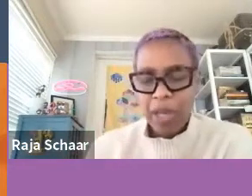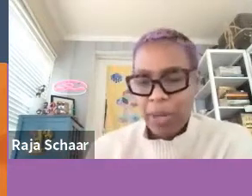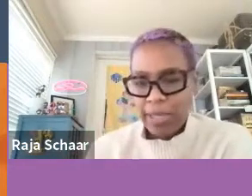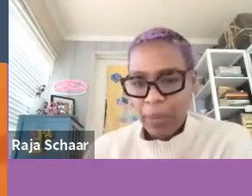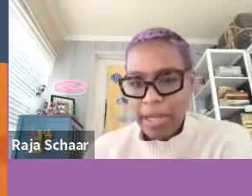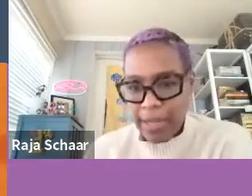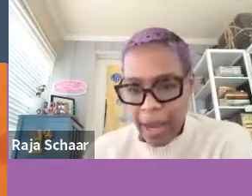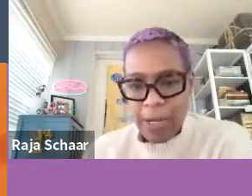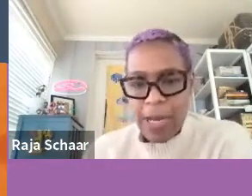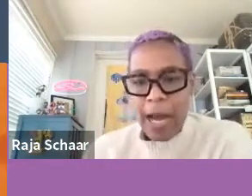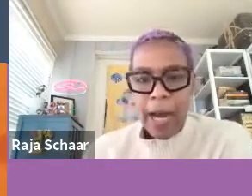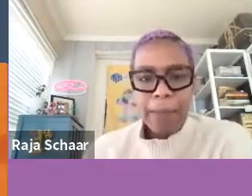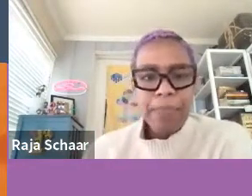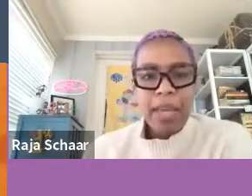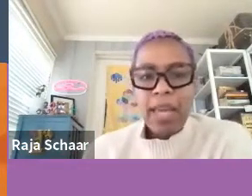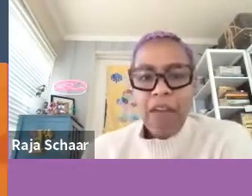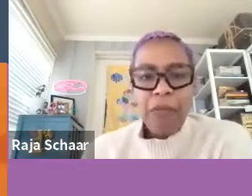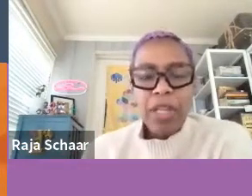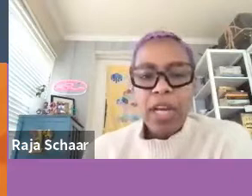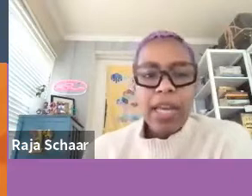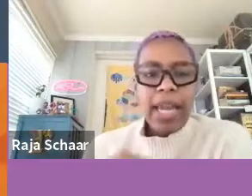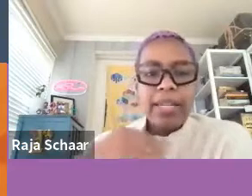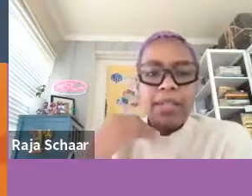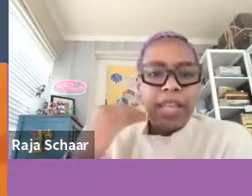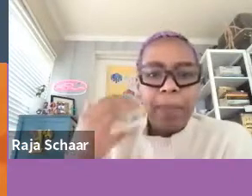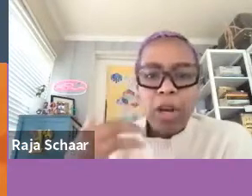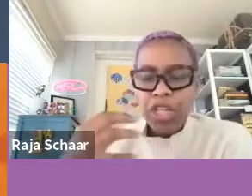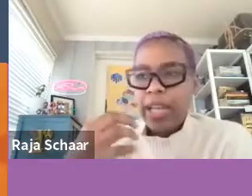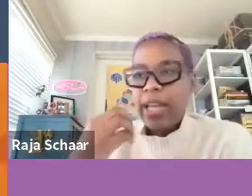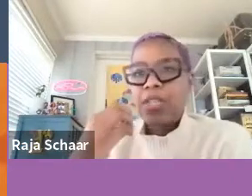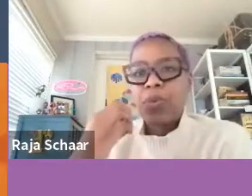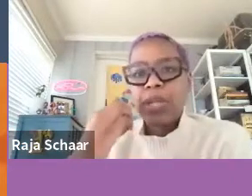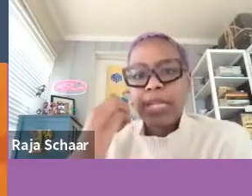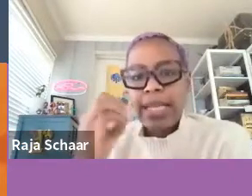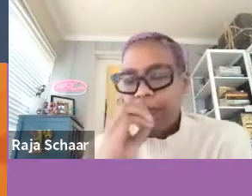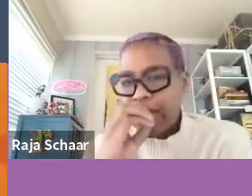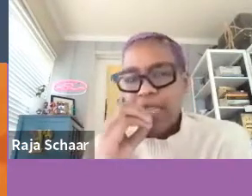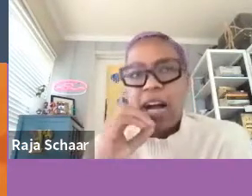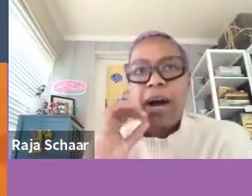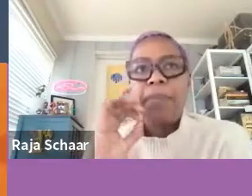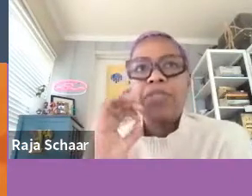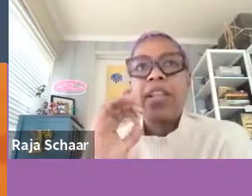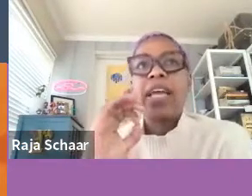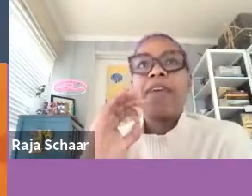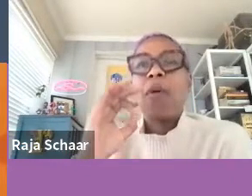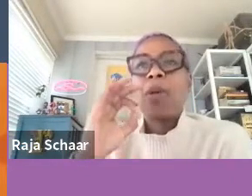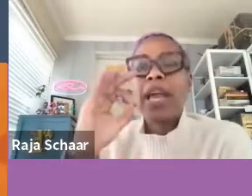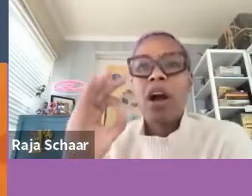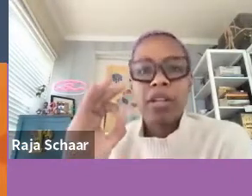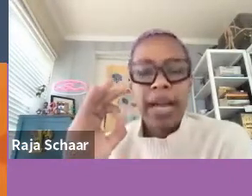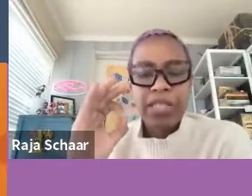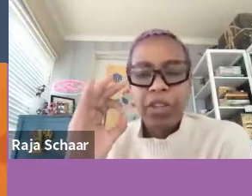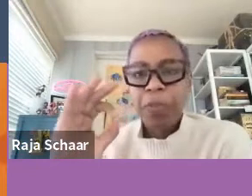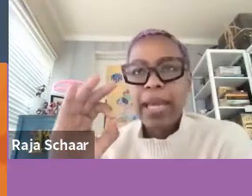not ubiquitous in some ways now. If we look at like The Martian, it's a really scientific telling of how we